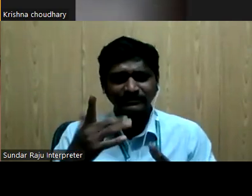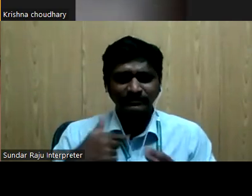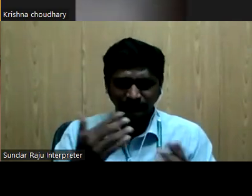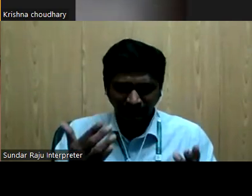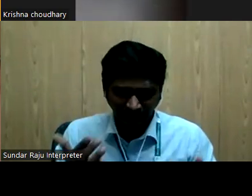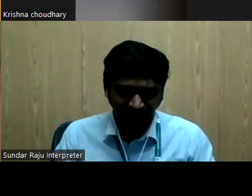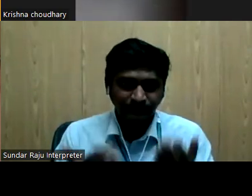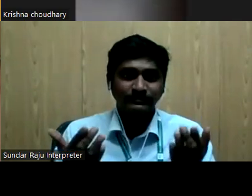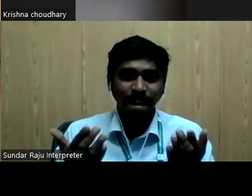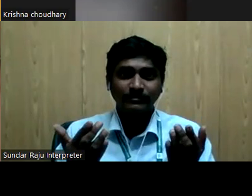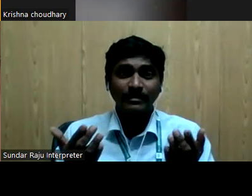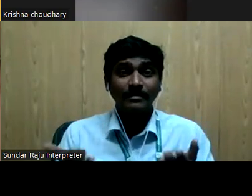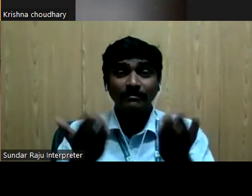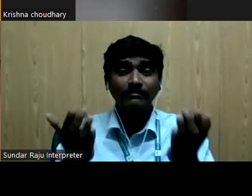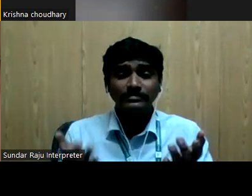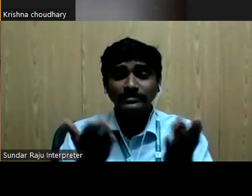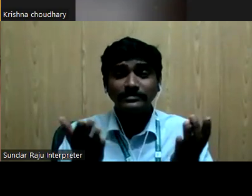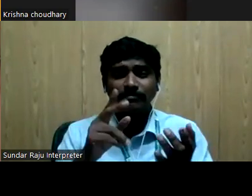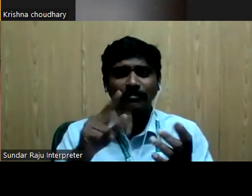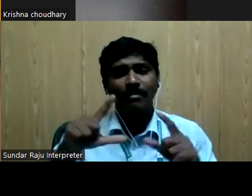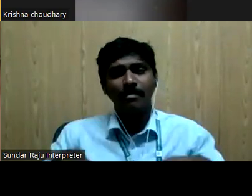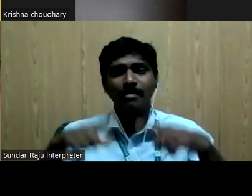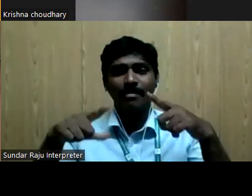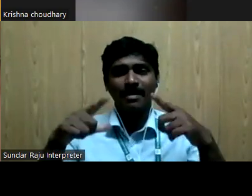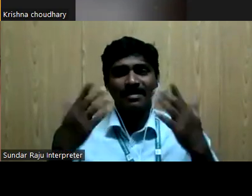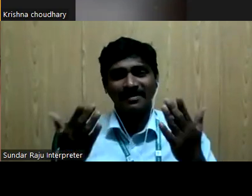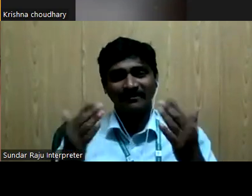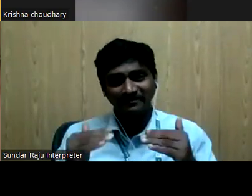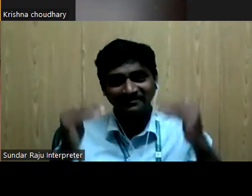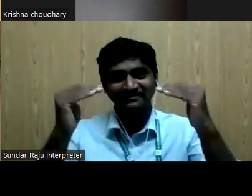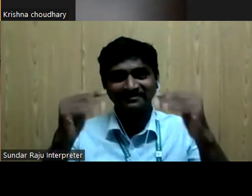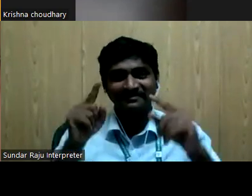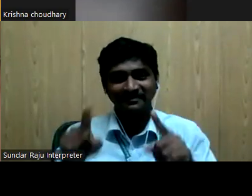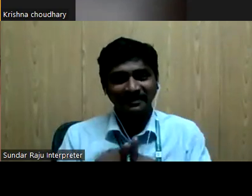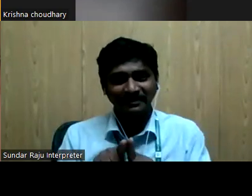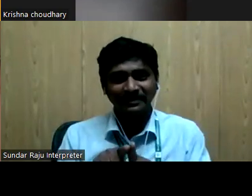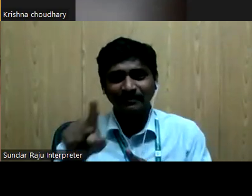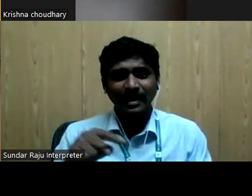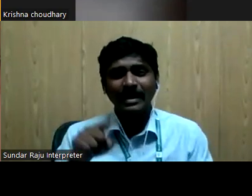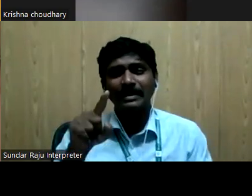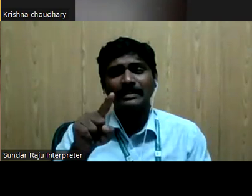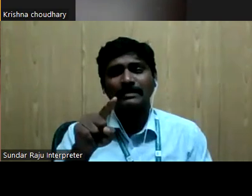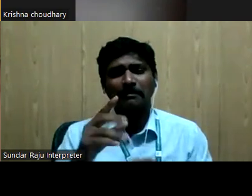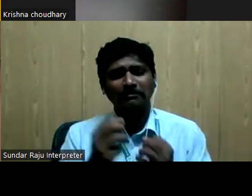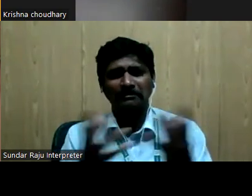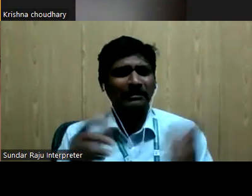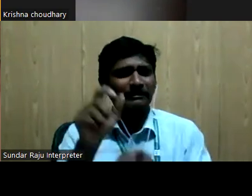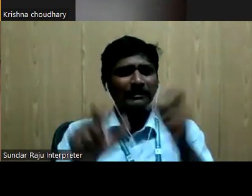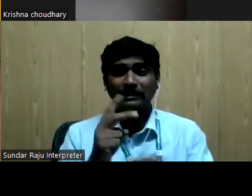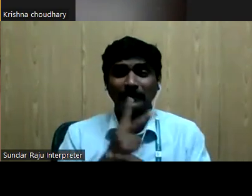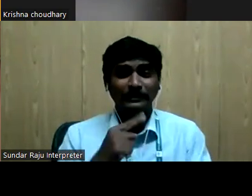courage to lead a life. And she has been an inspiration for many, many thousands of carers.